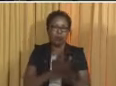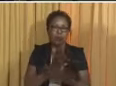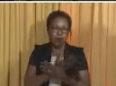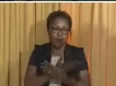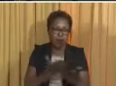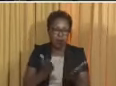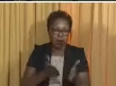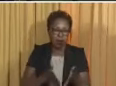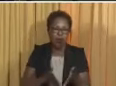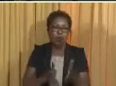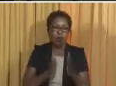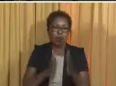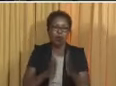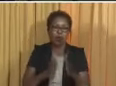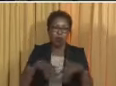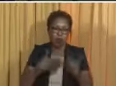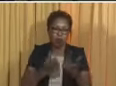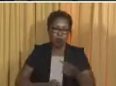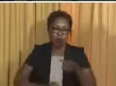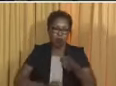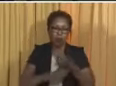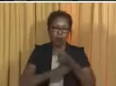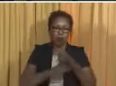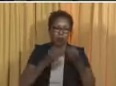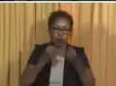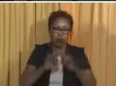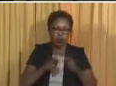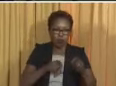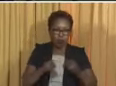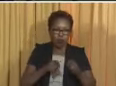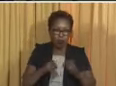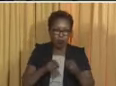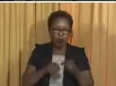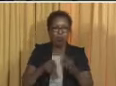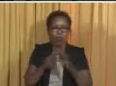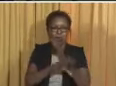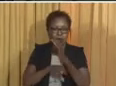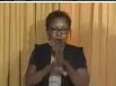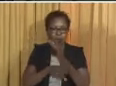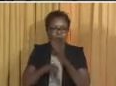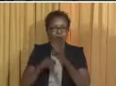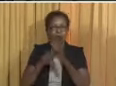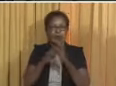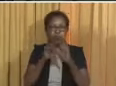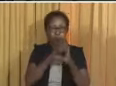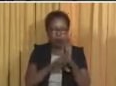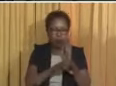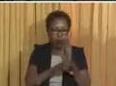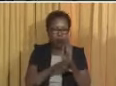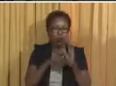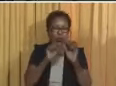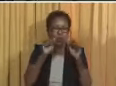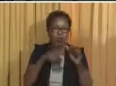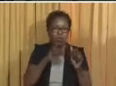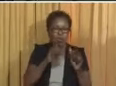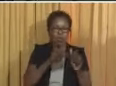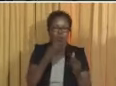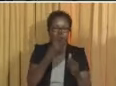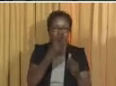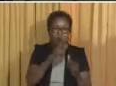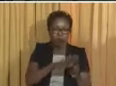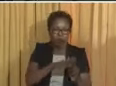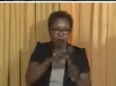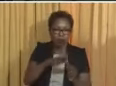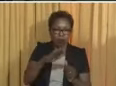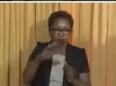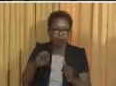if such rules purport to regulate replacement of the current constitution. It is also my finding that the 4 sequential steps are